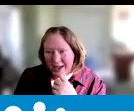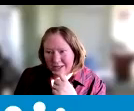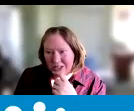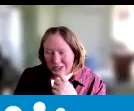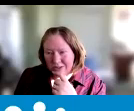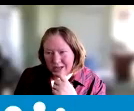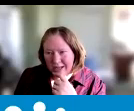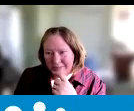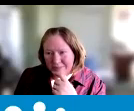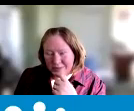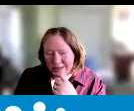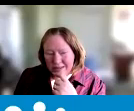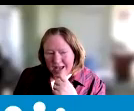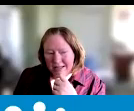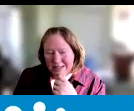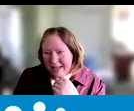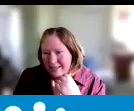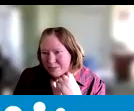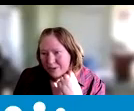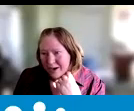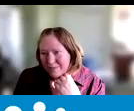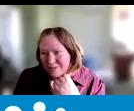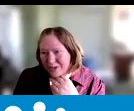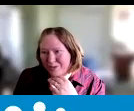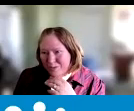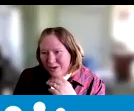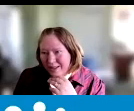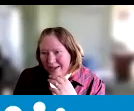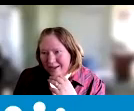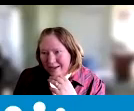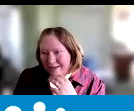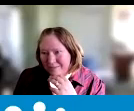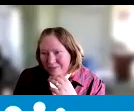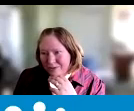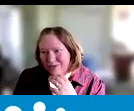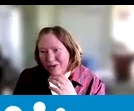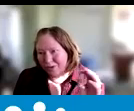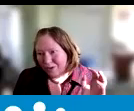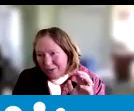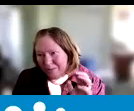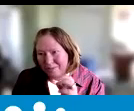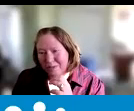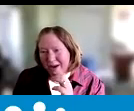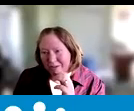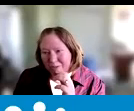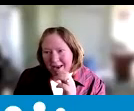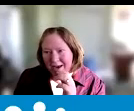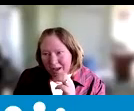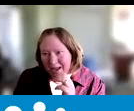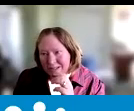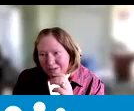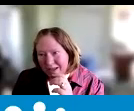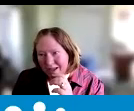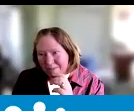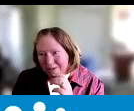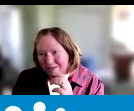about how to make this program look more like sort of the model that we had in